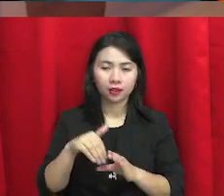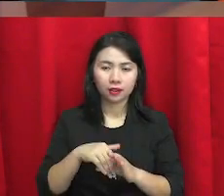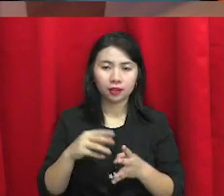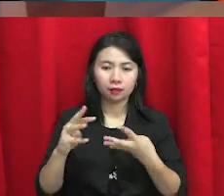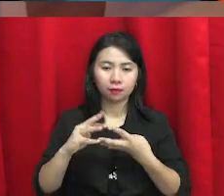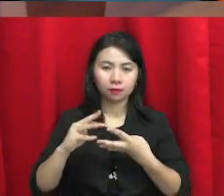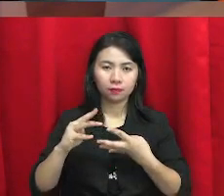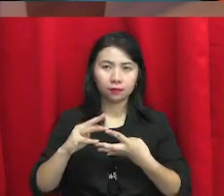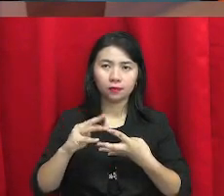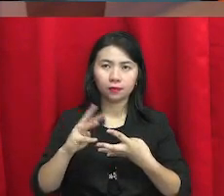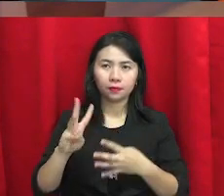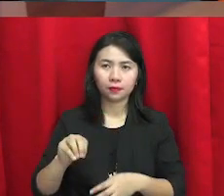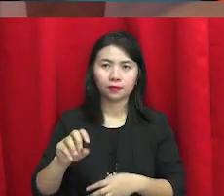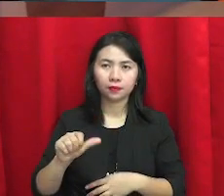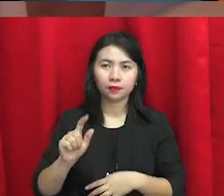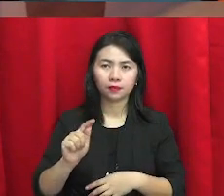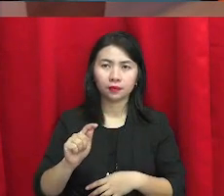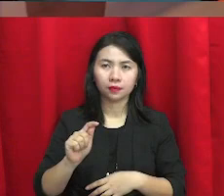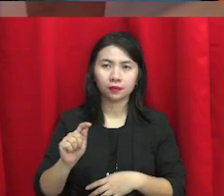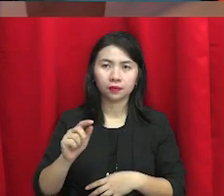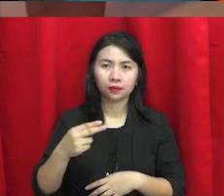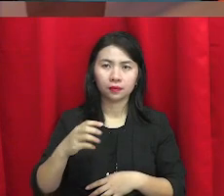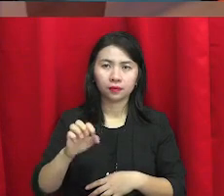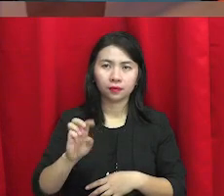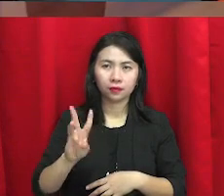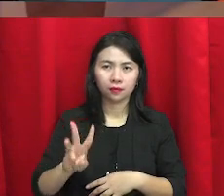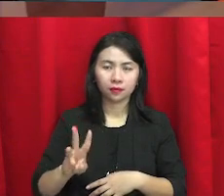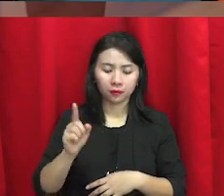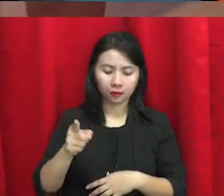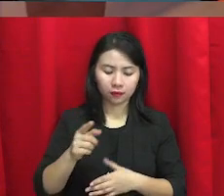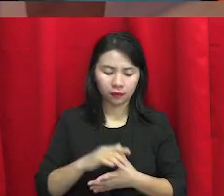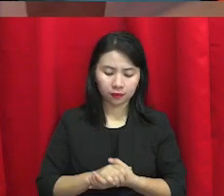Yeah, makikita niyo naman po 'yan diyan sa inyong mga kapatid.